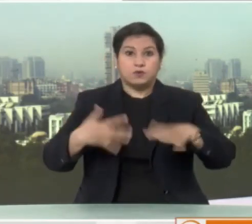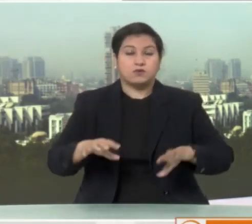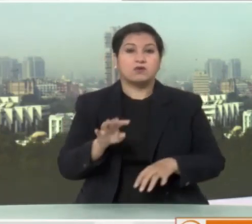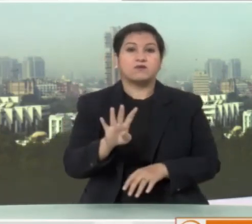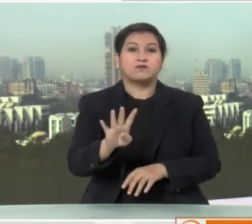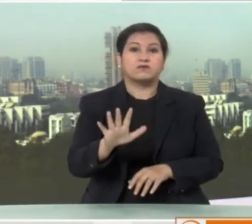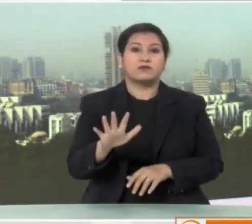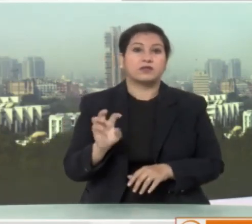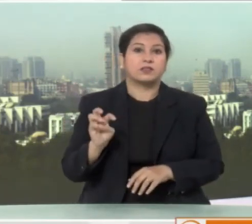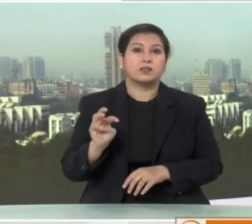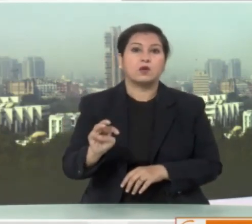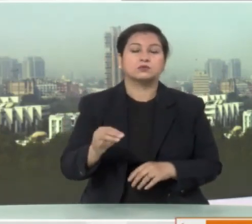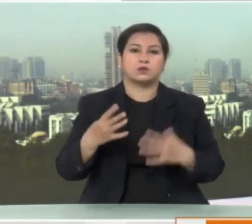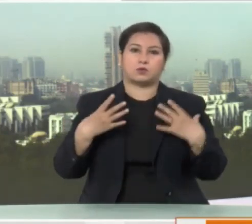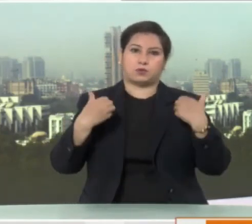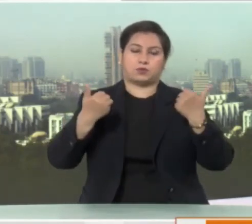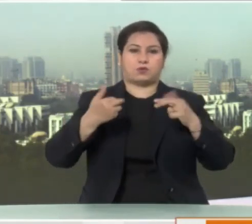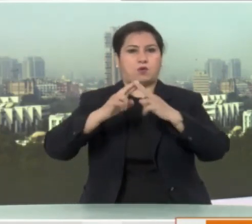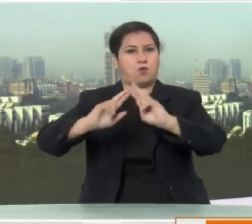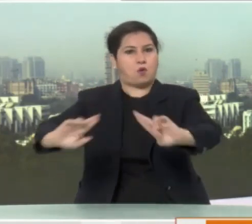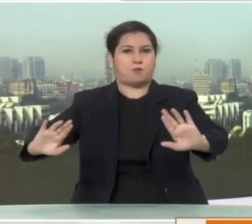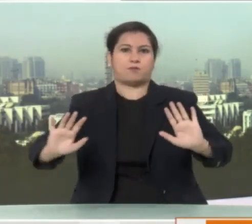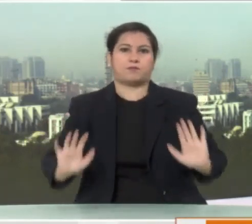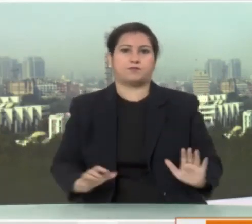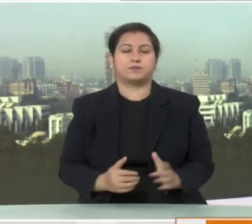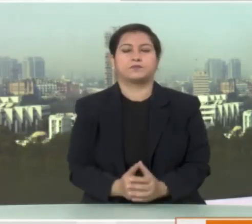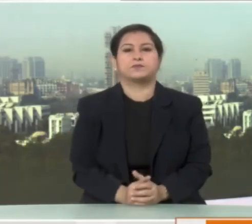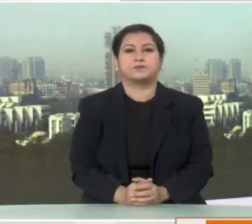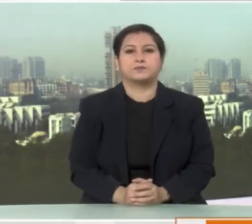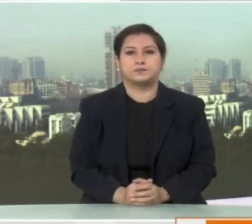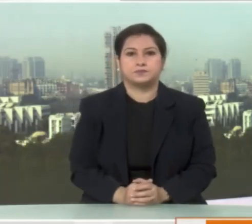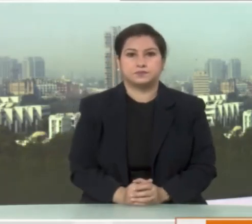45,299 people have been cured and discharged.